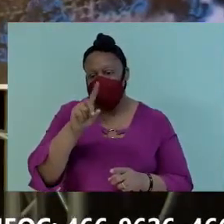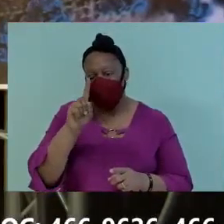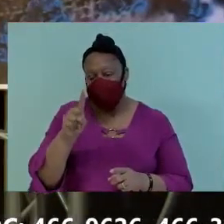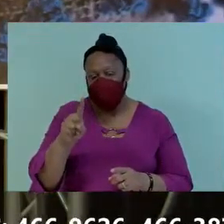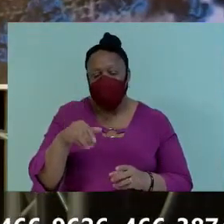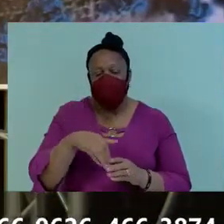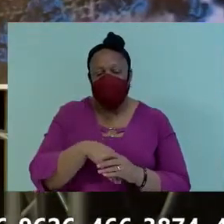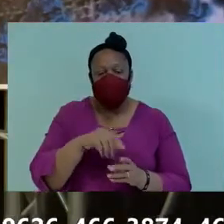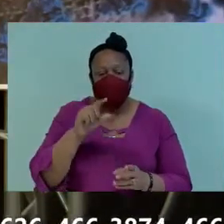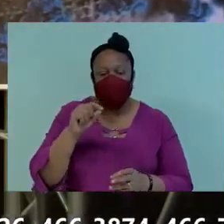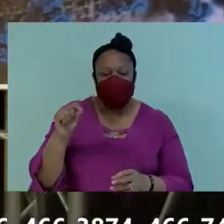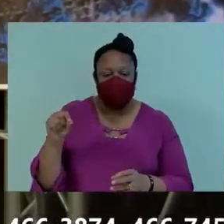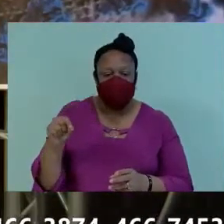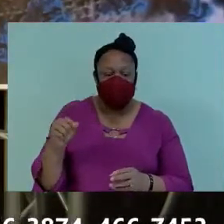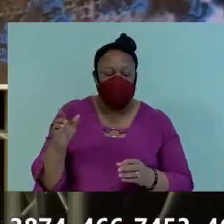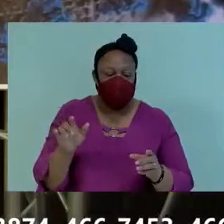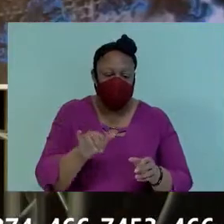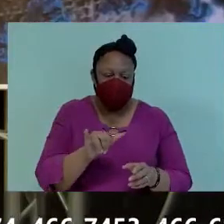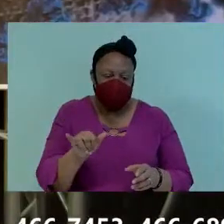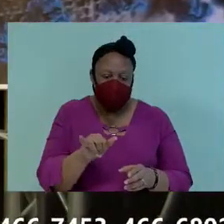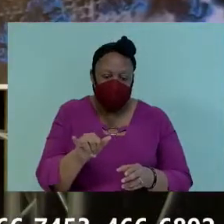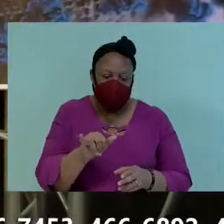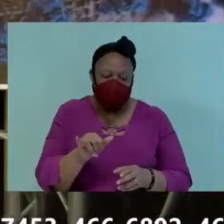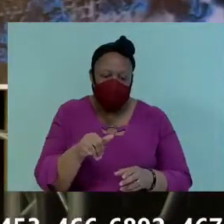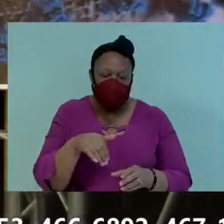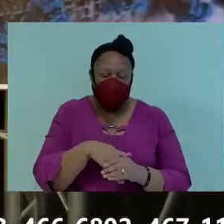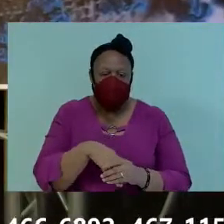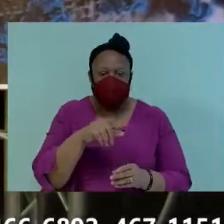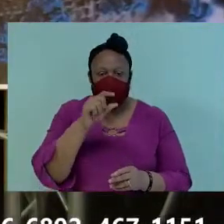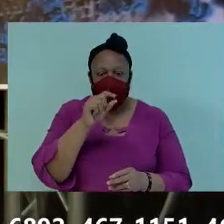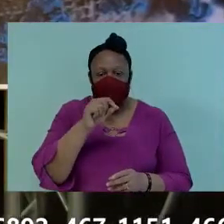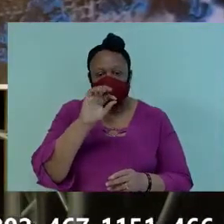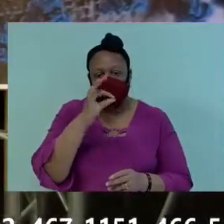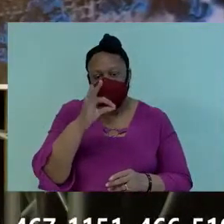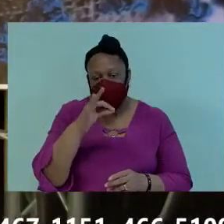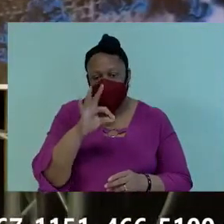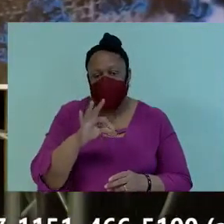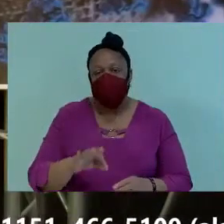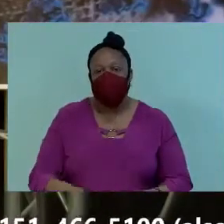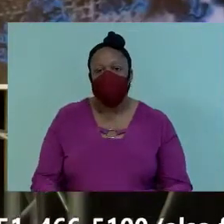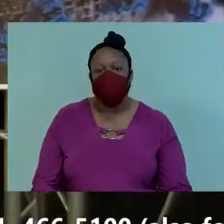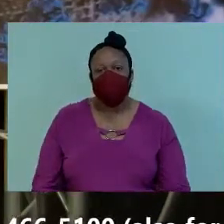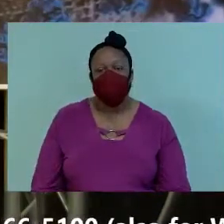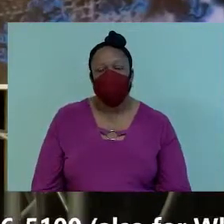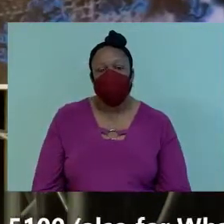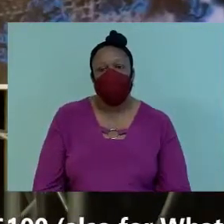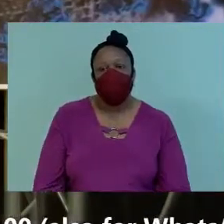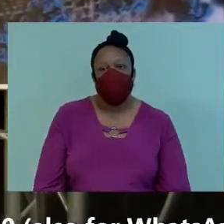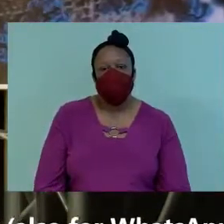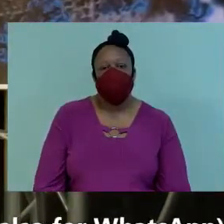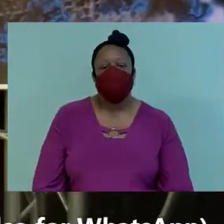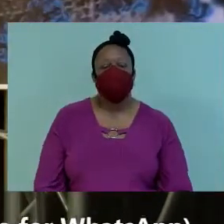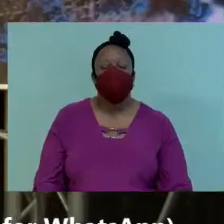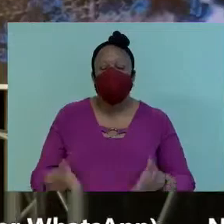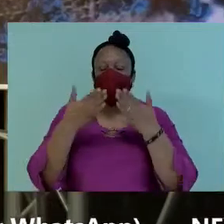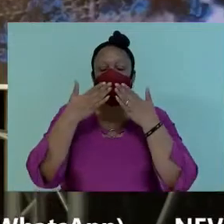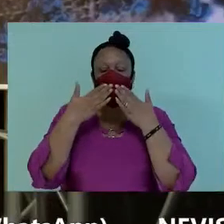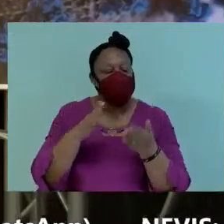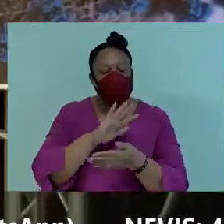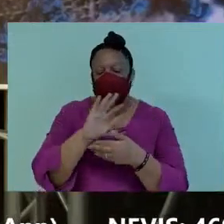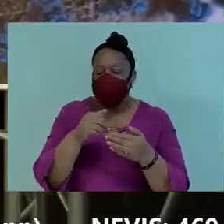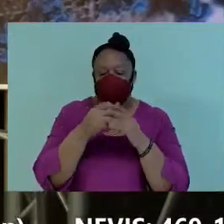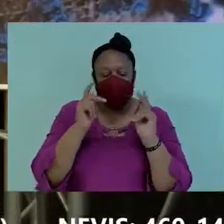compared to the same period in 2019. We thank residents for the part they played in this